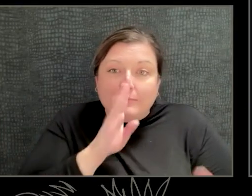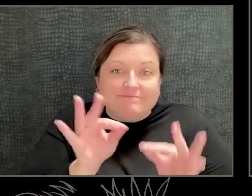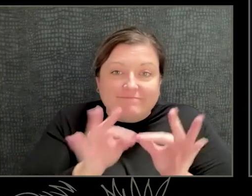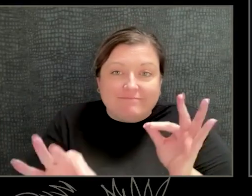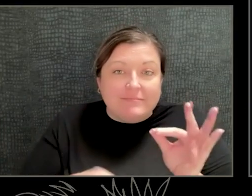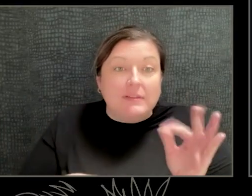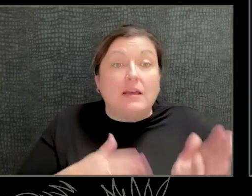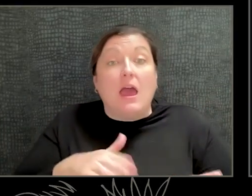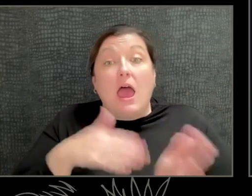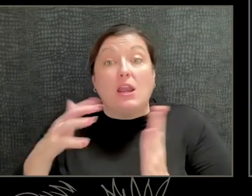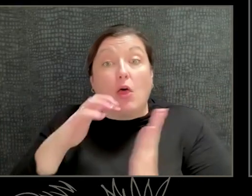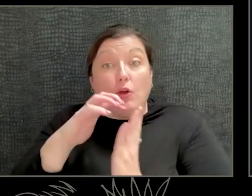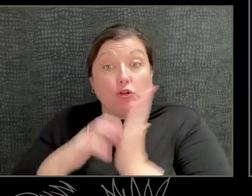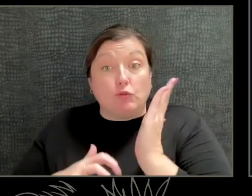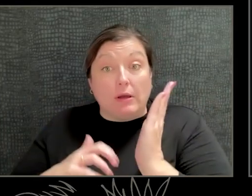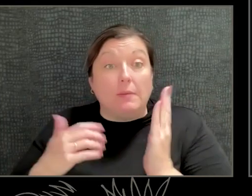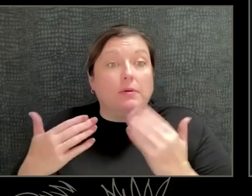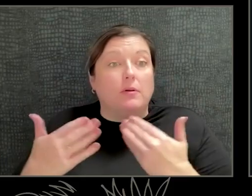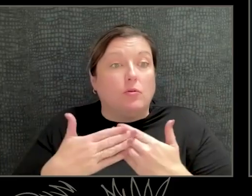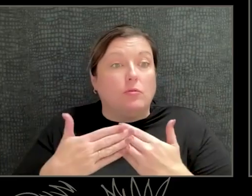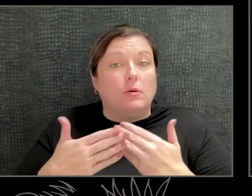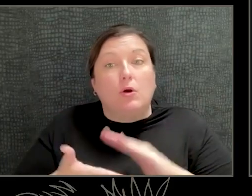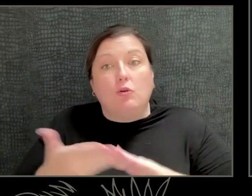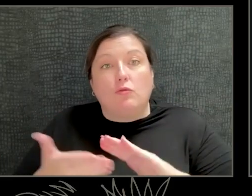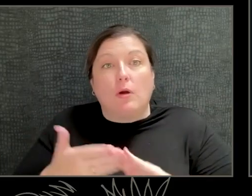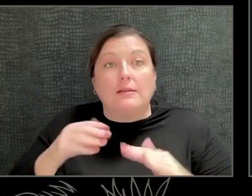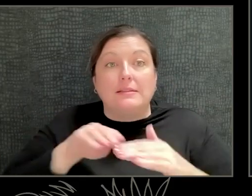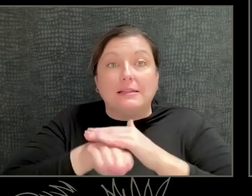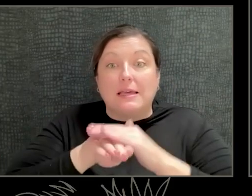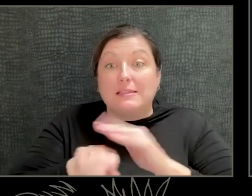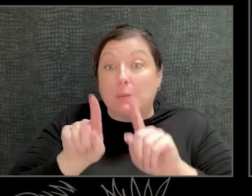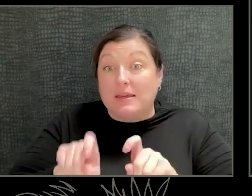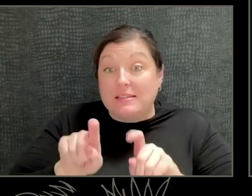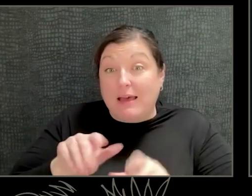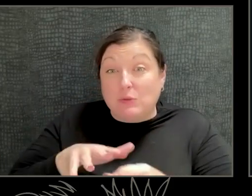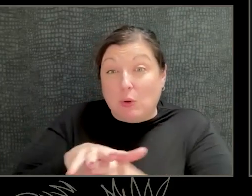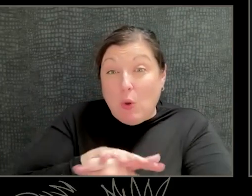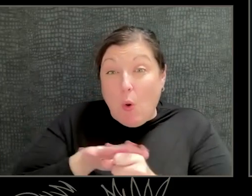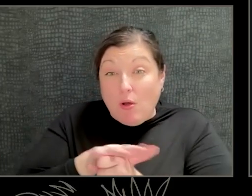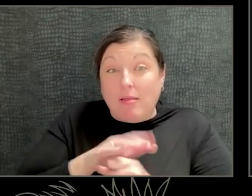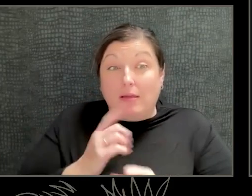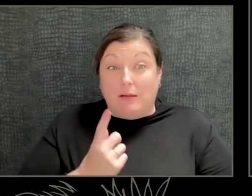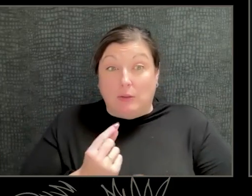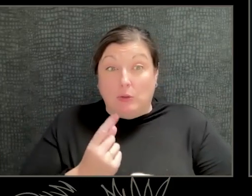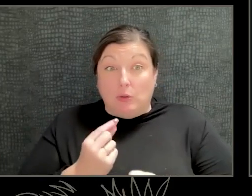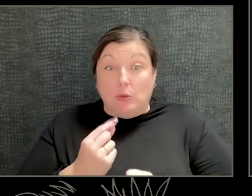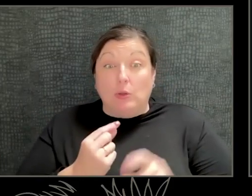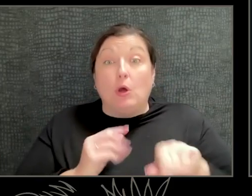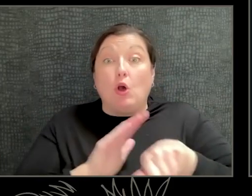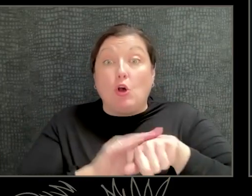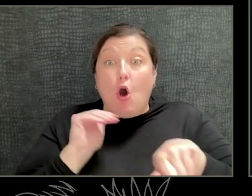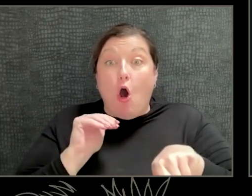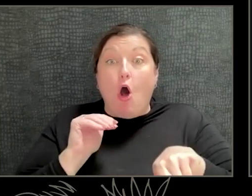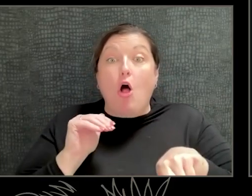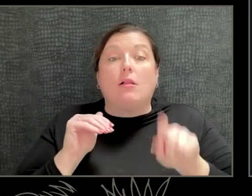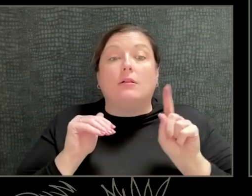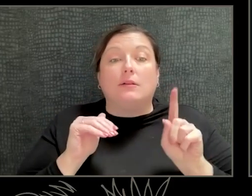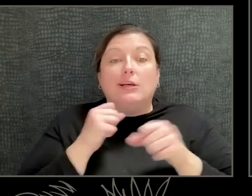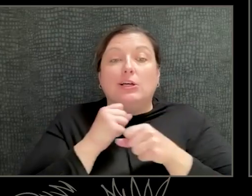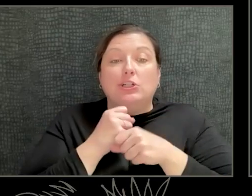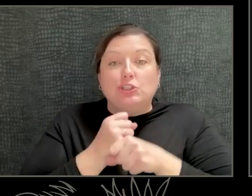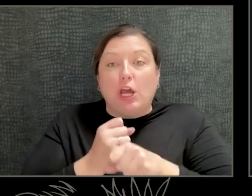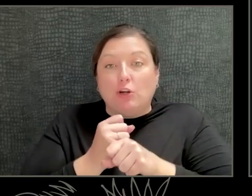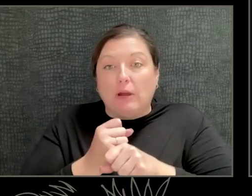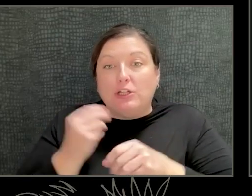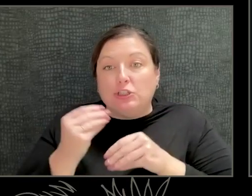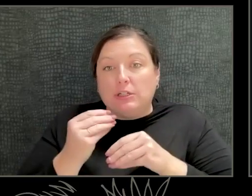another script that runs our accessibility tests locally, and all that does is call our generation command, runs our accessibility test